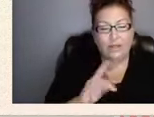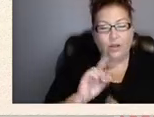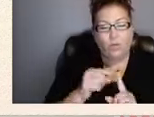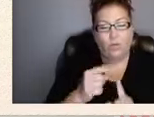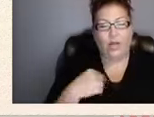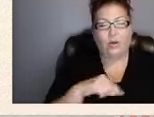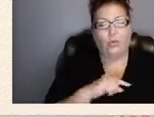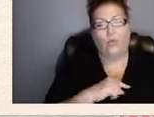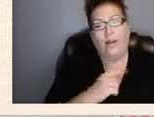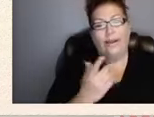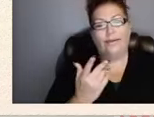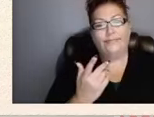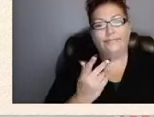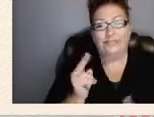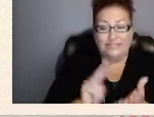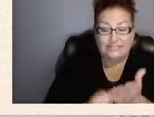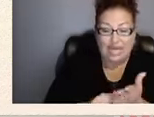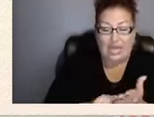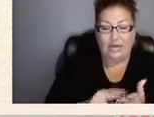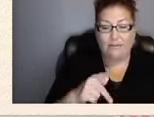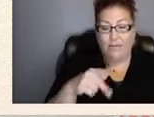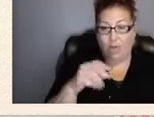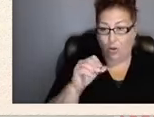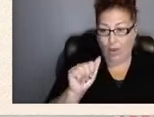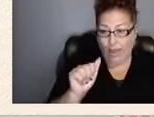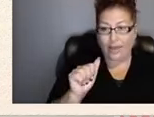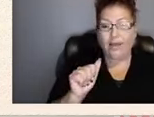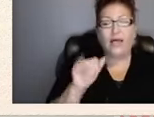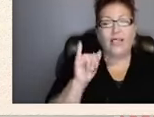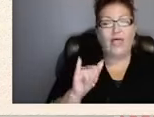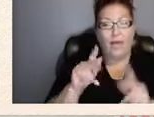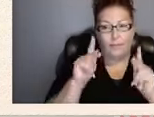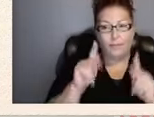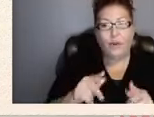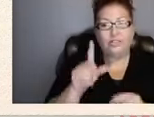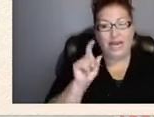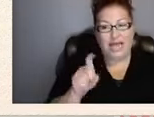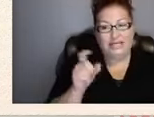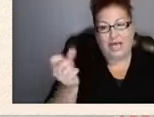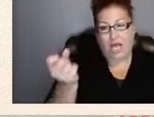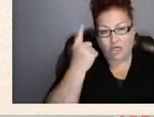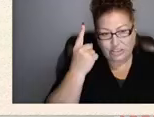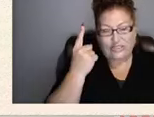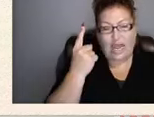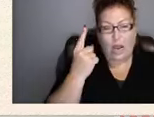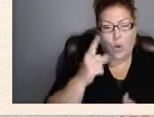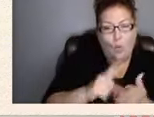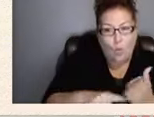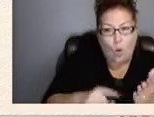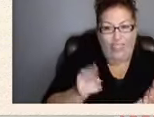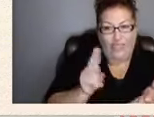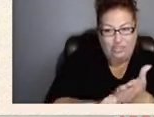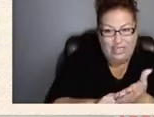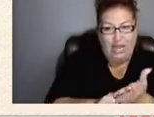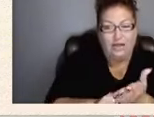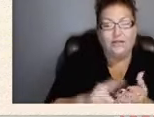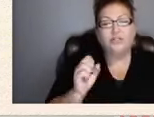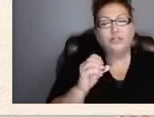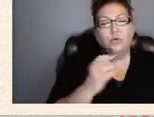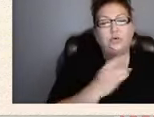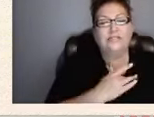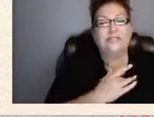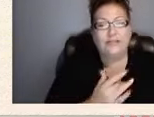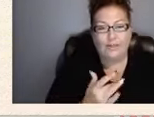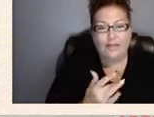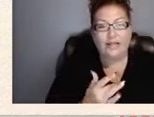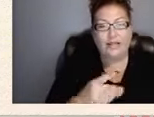signing a power of attorney, the individual has to understand what they are signing. So usually powers of